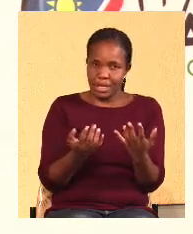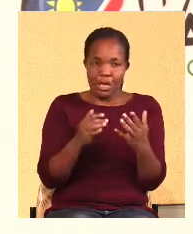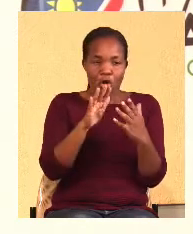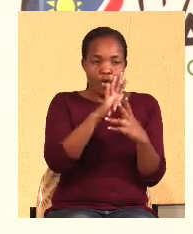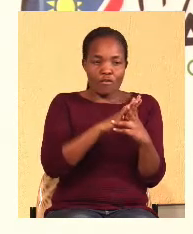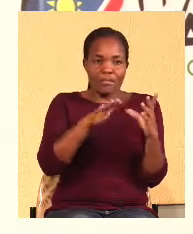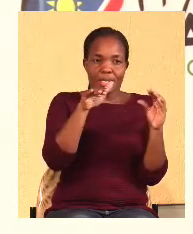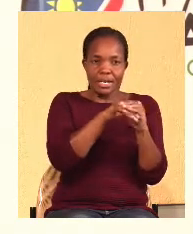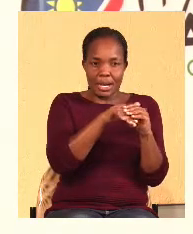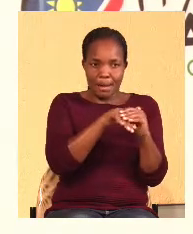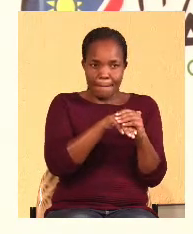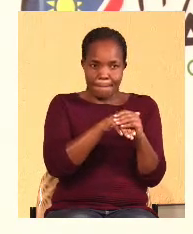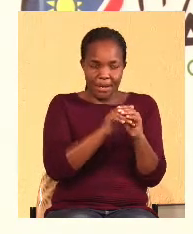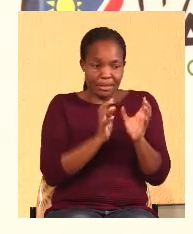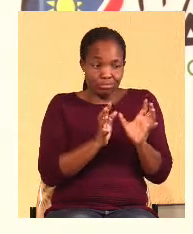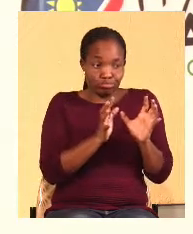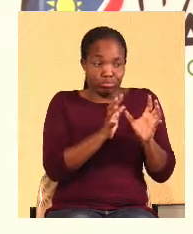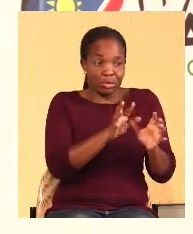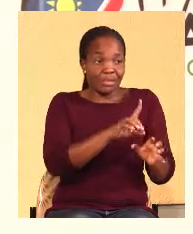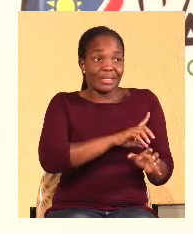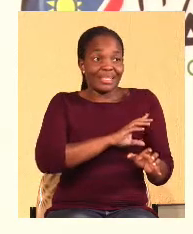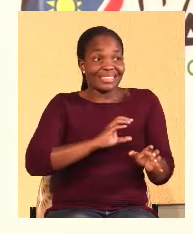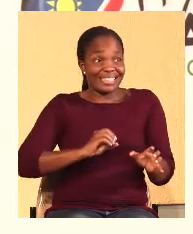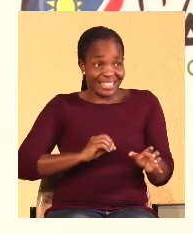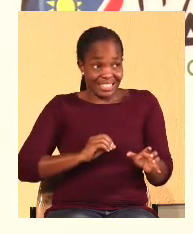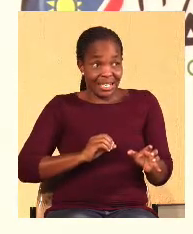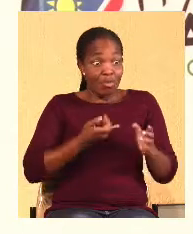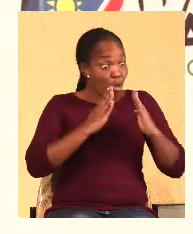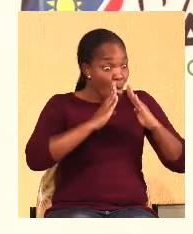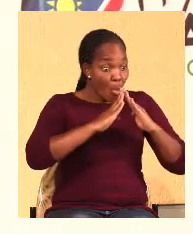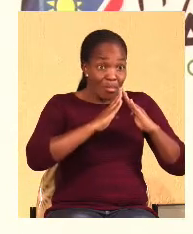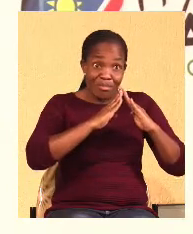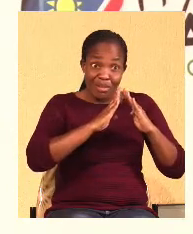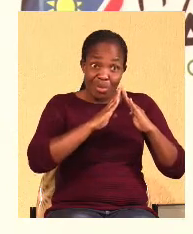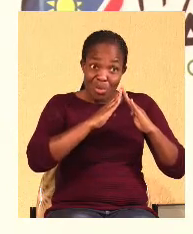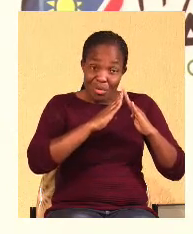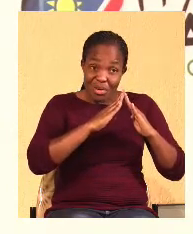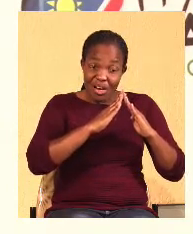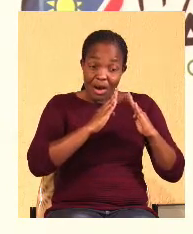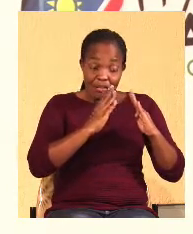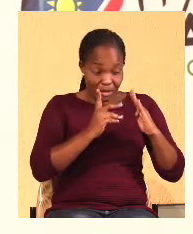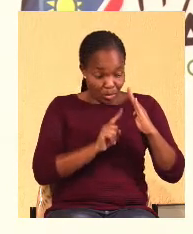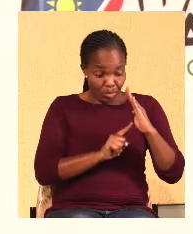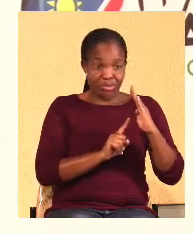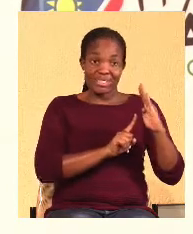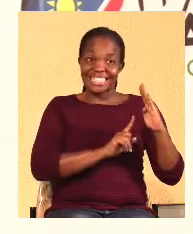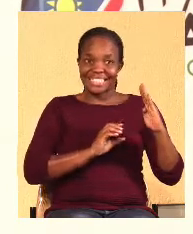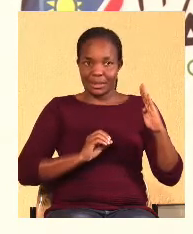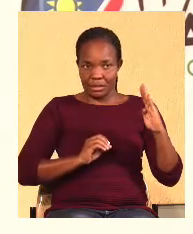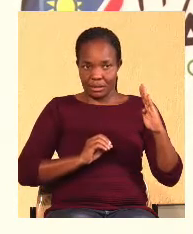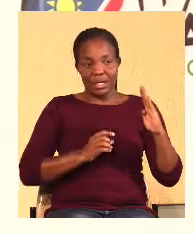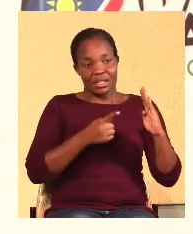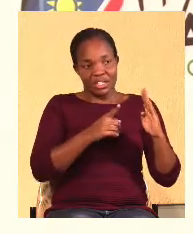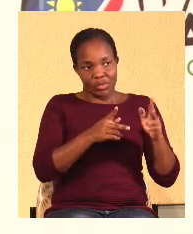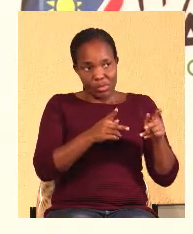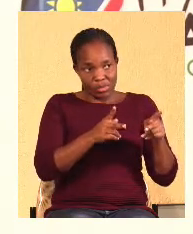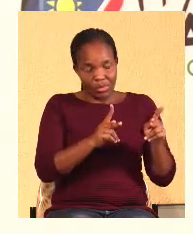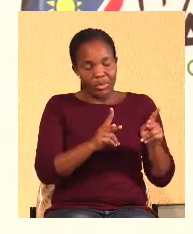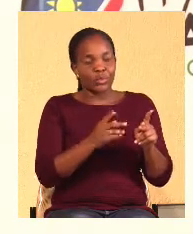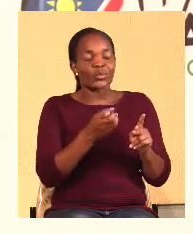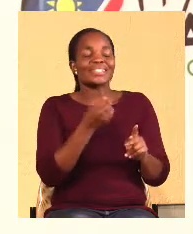members that could be more than 10 in one household. Then we realize that we have to make provisions for that. We open it up to